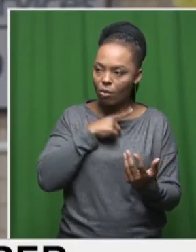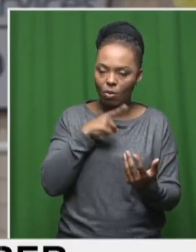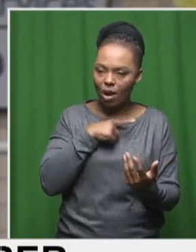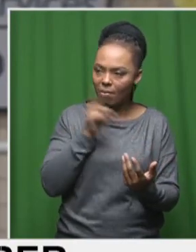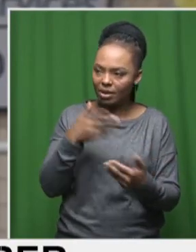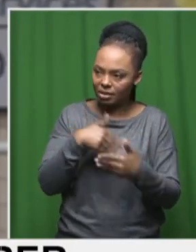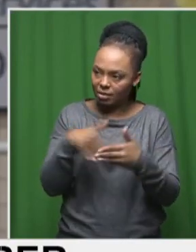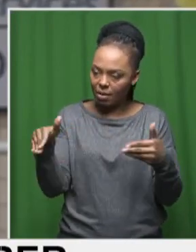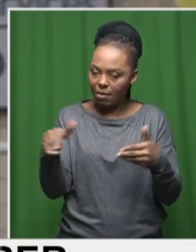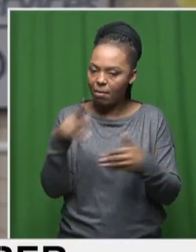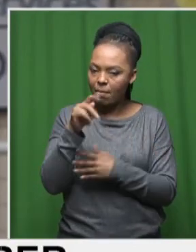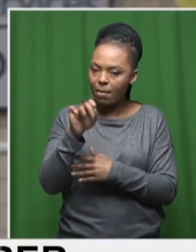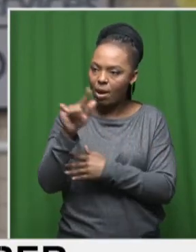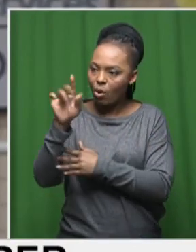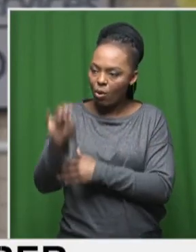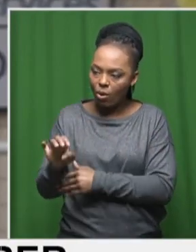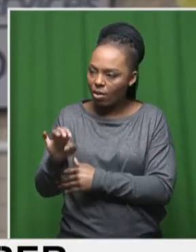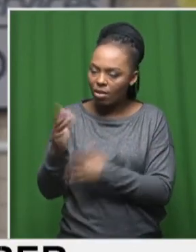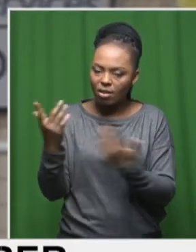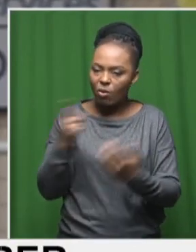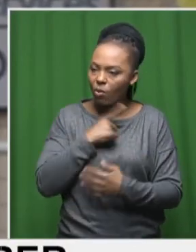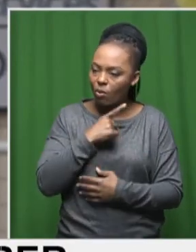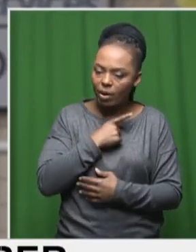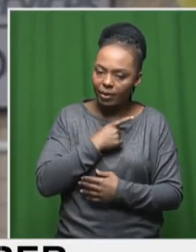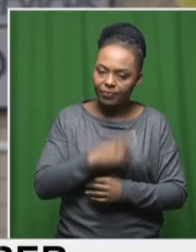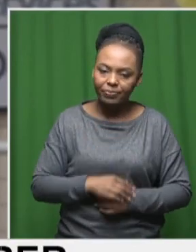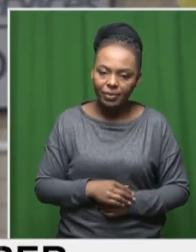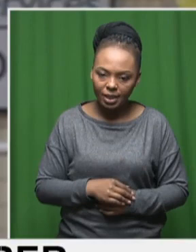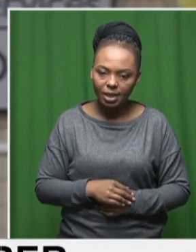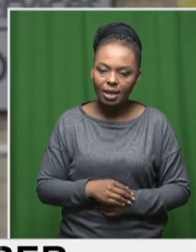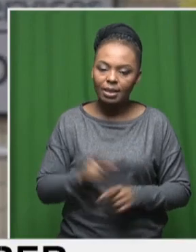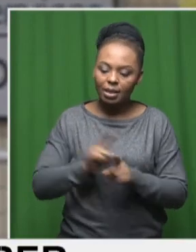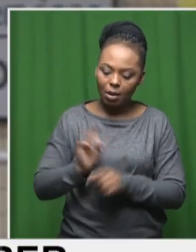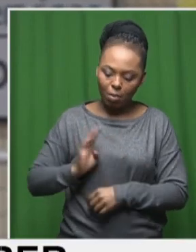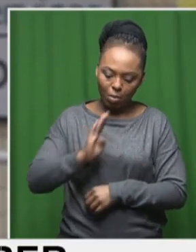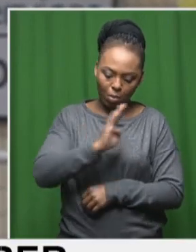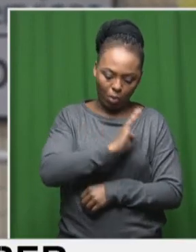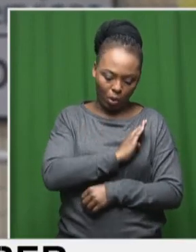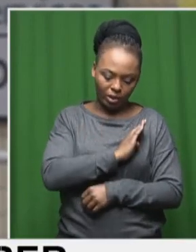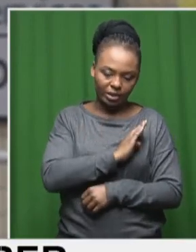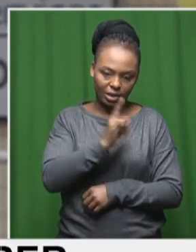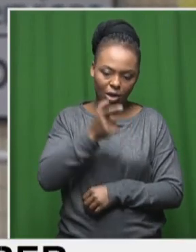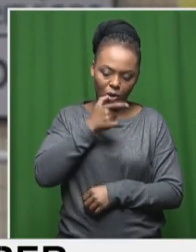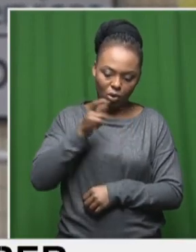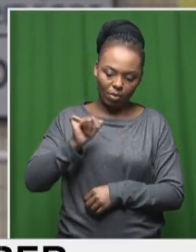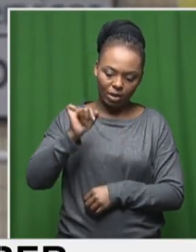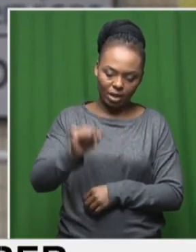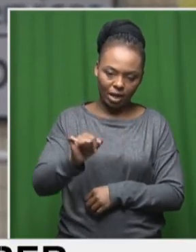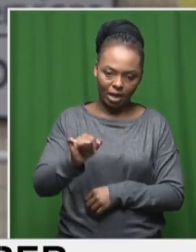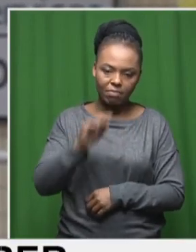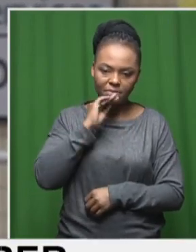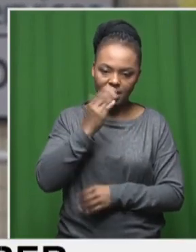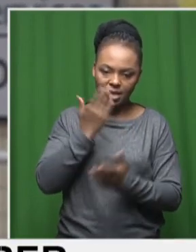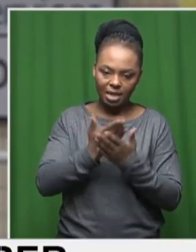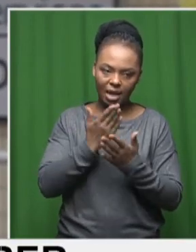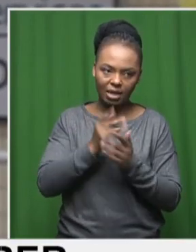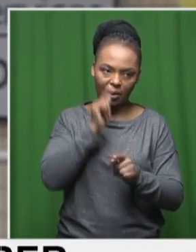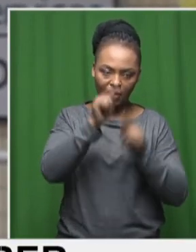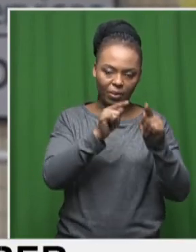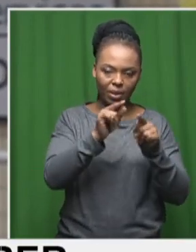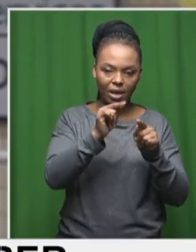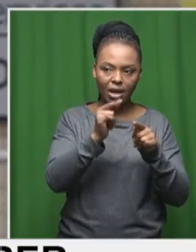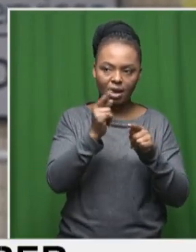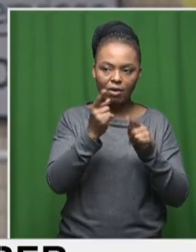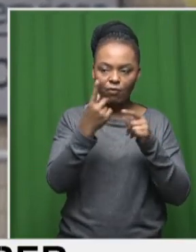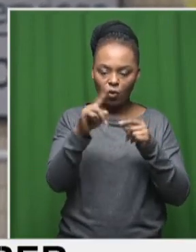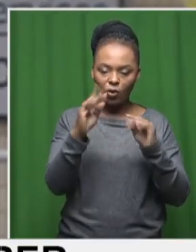parole. And quite honestly, the comment made by the parole board that it would be an insult against justice if he was given parole, we